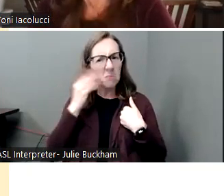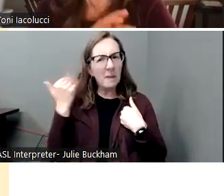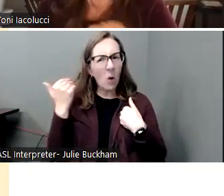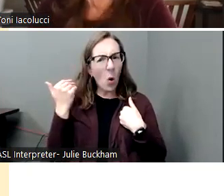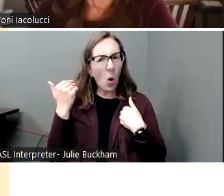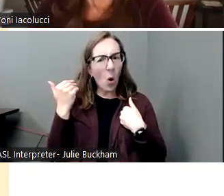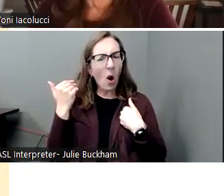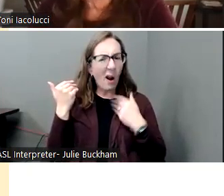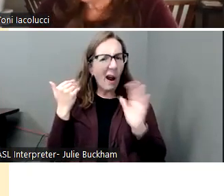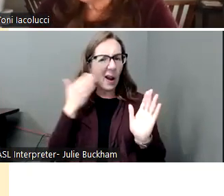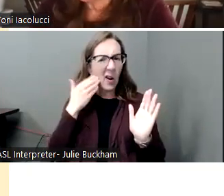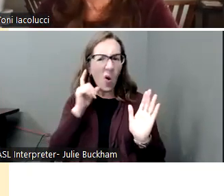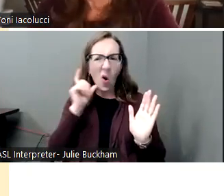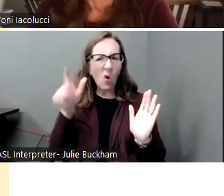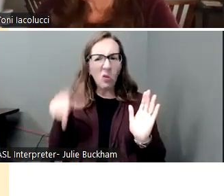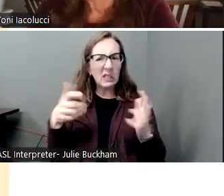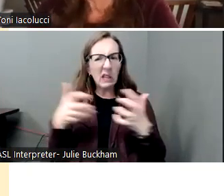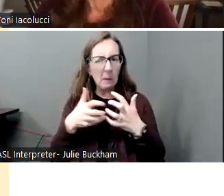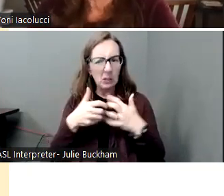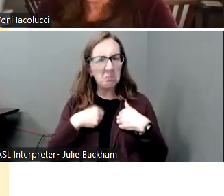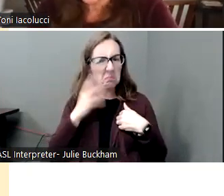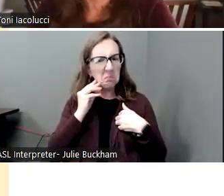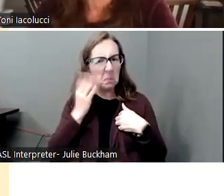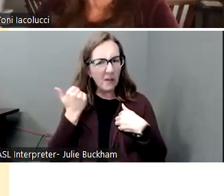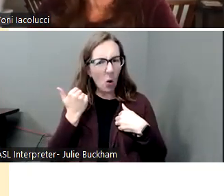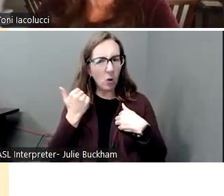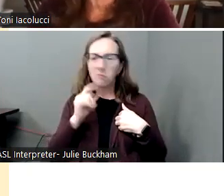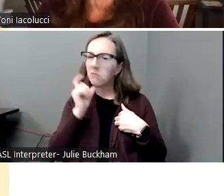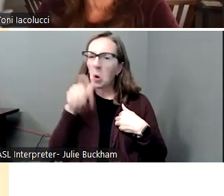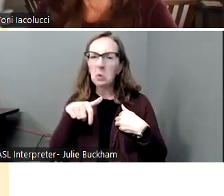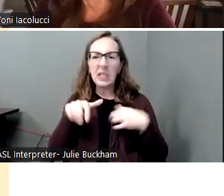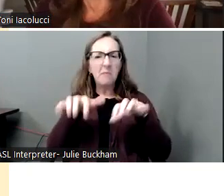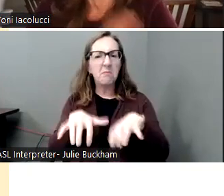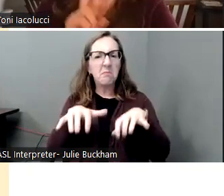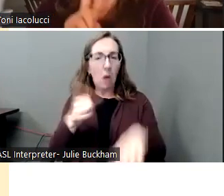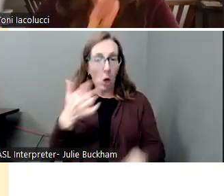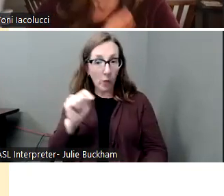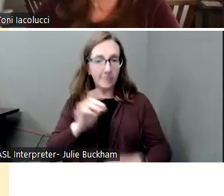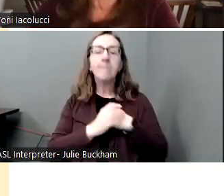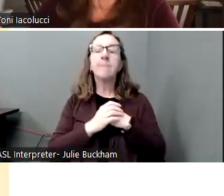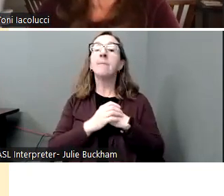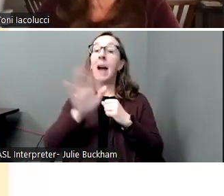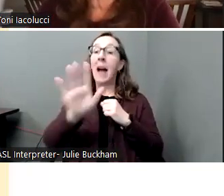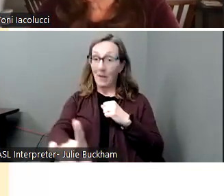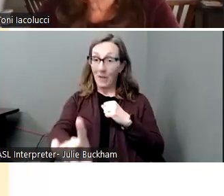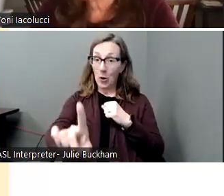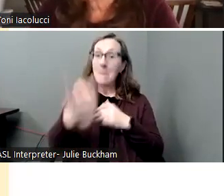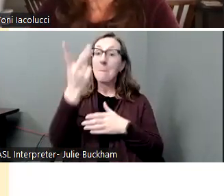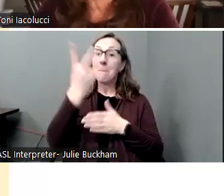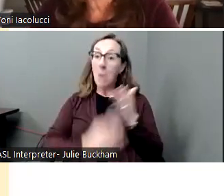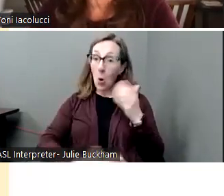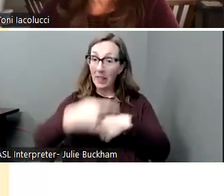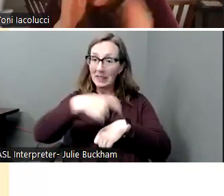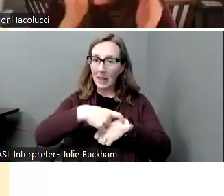could handle without accommodation, without card. So I did not ask for it. However, on both occasions, I got sign